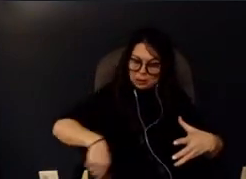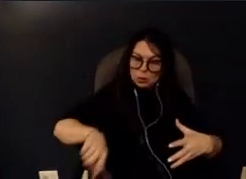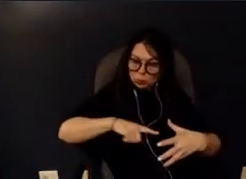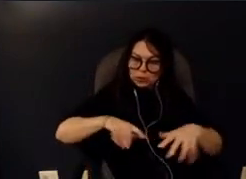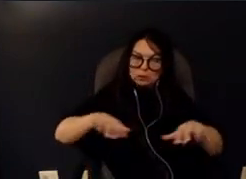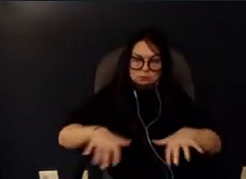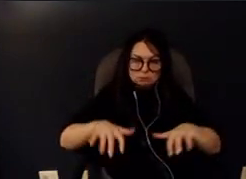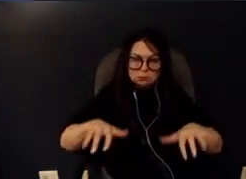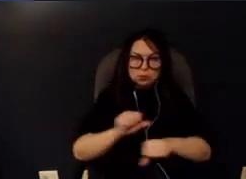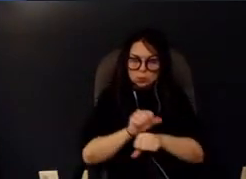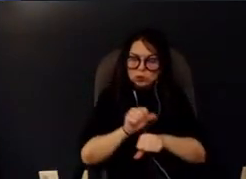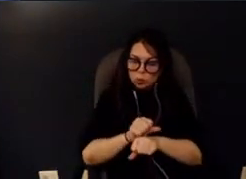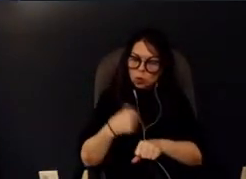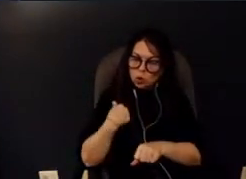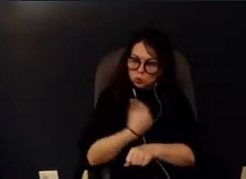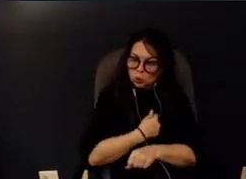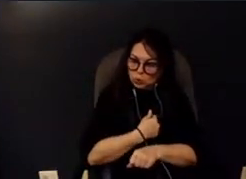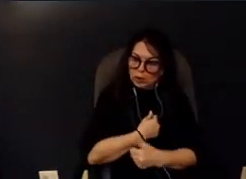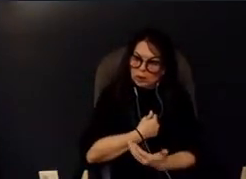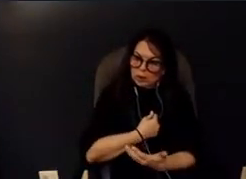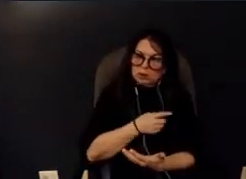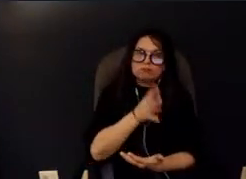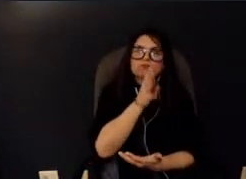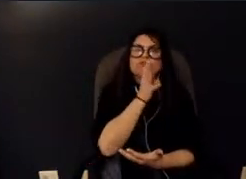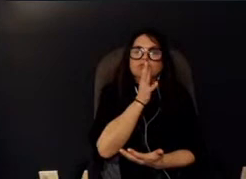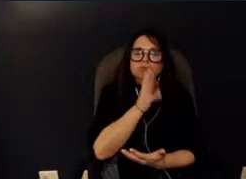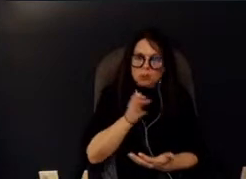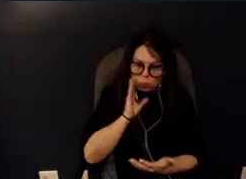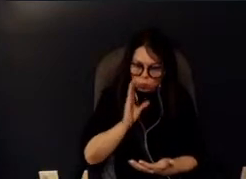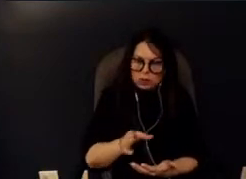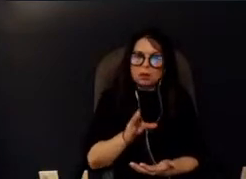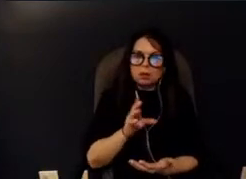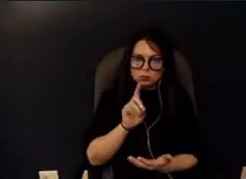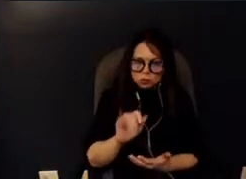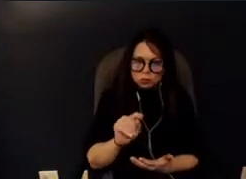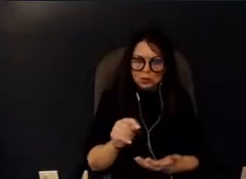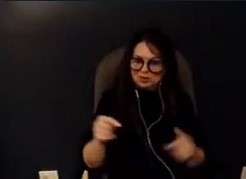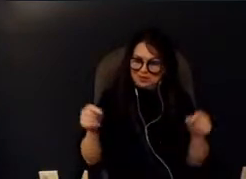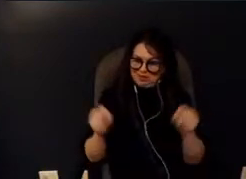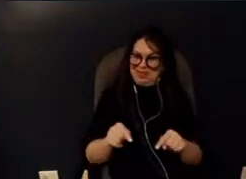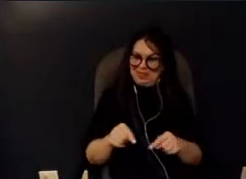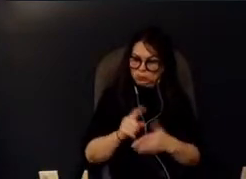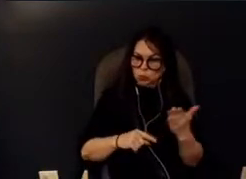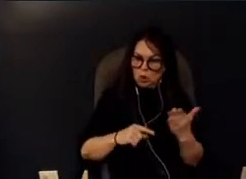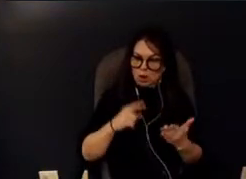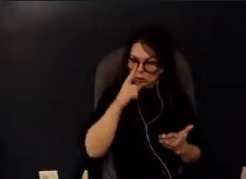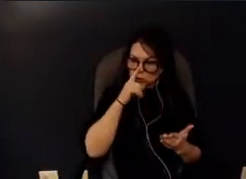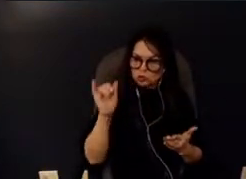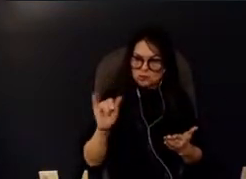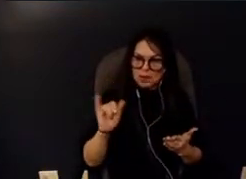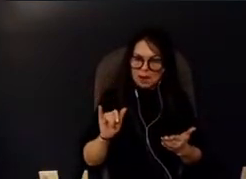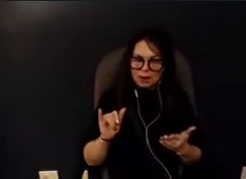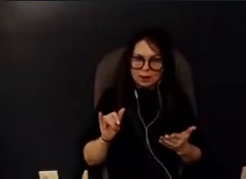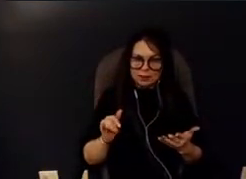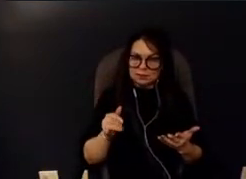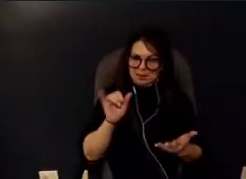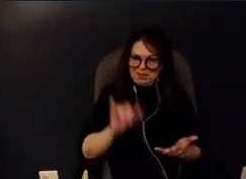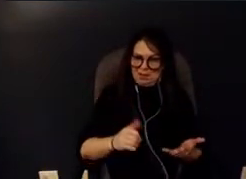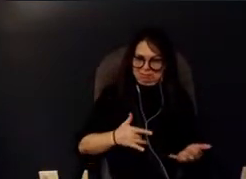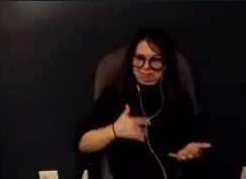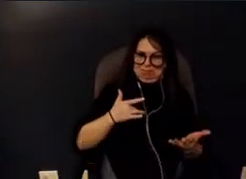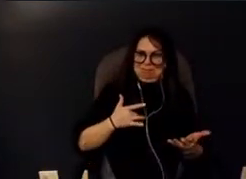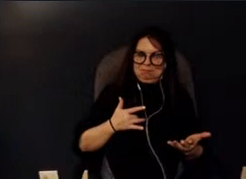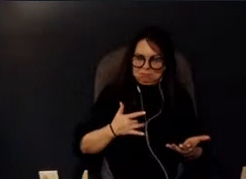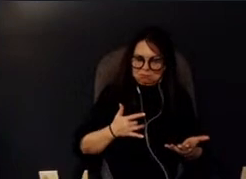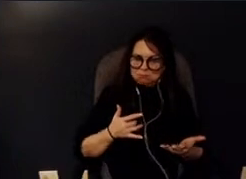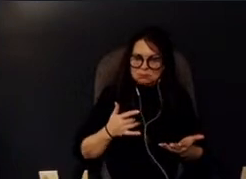enter into. This is what that work looks like. This is what it feels like. And I'm looking forward to the time where we can